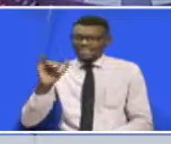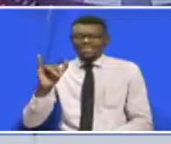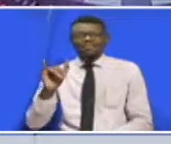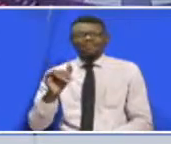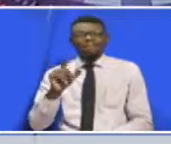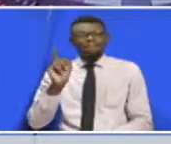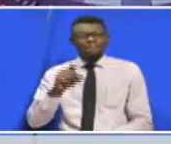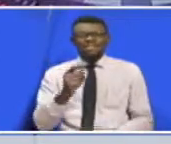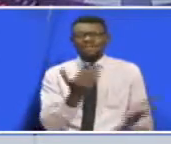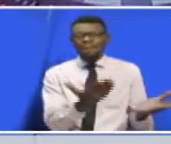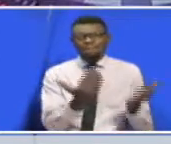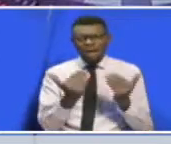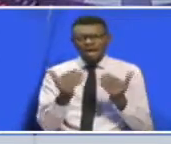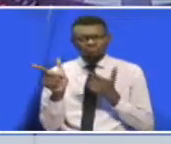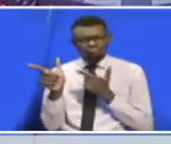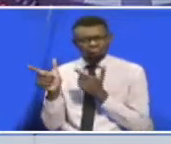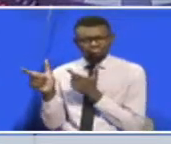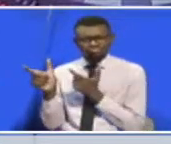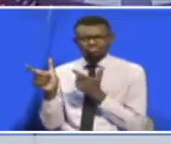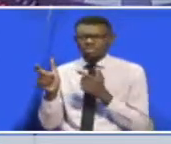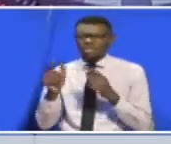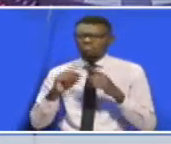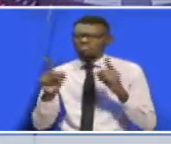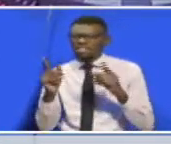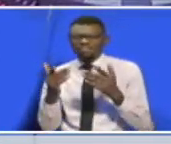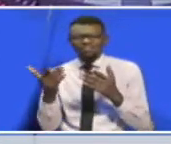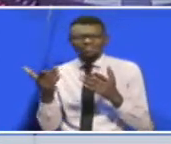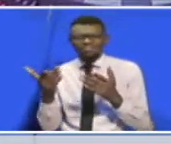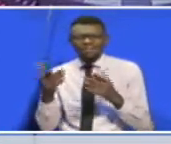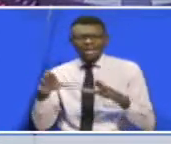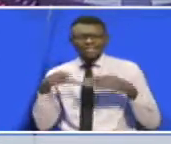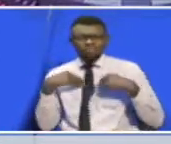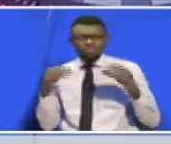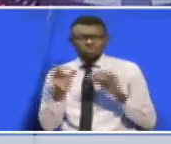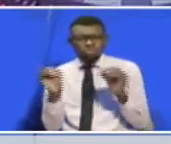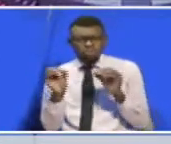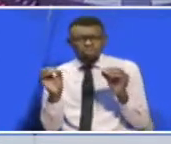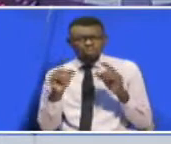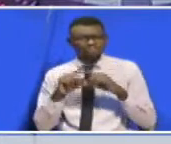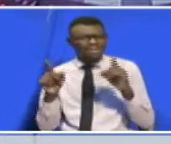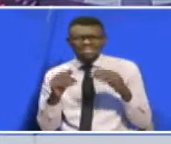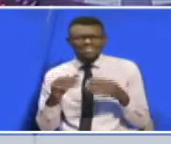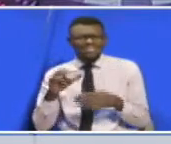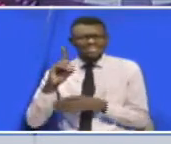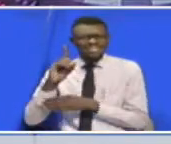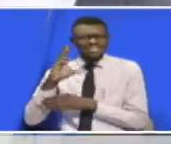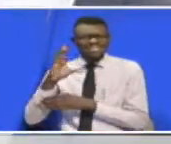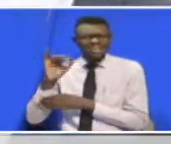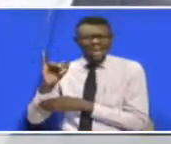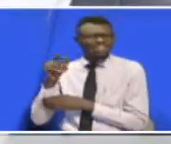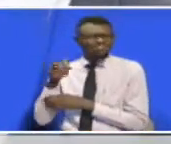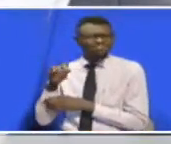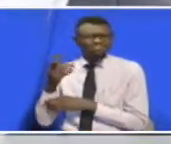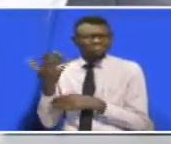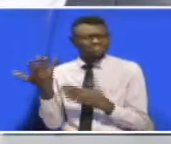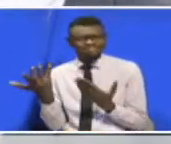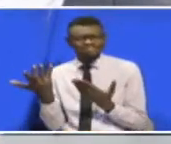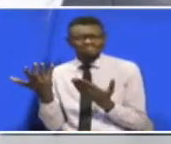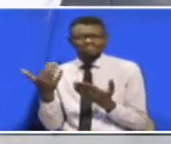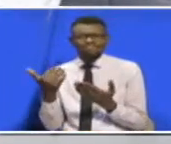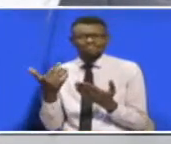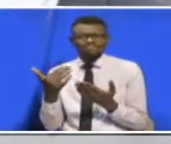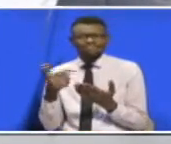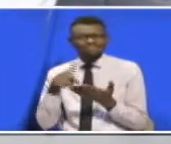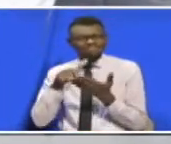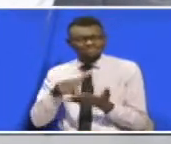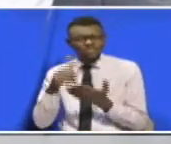been there. The contention is doesn't hold the firearms. Why are you still pressing the DCI? The main thing is this. In